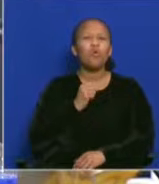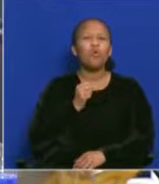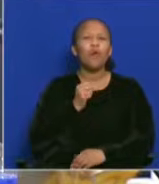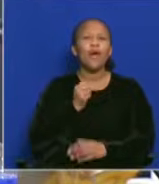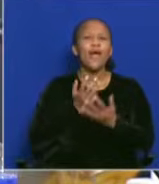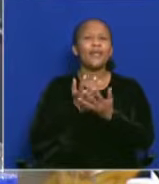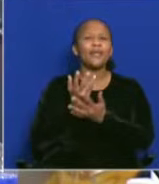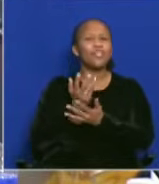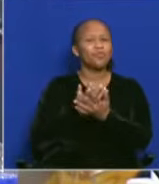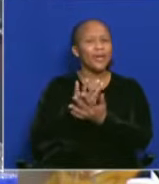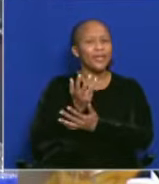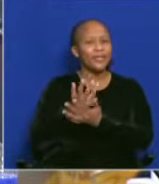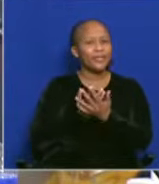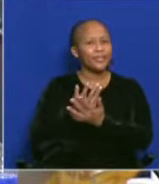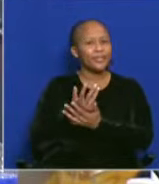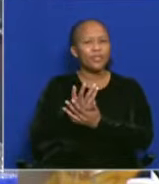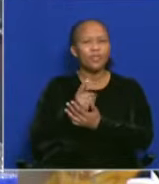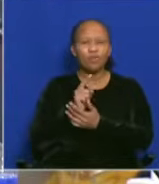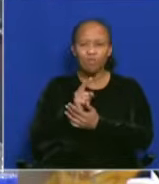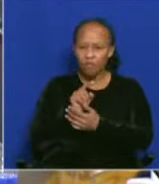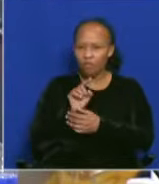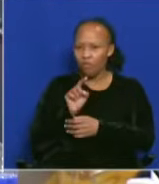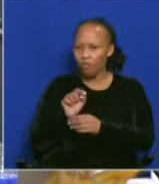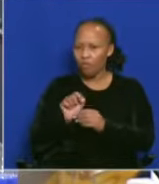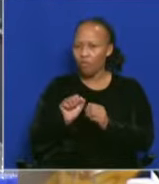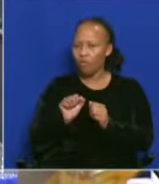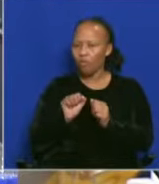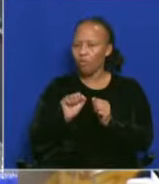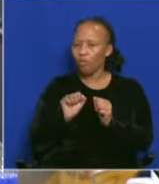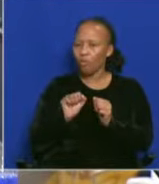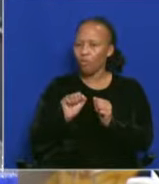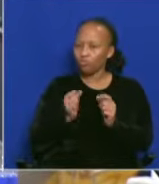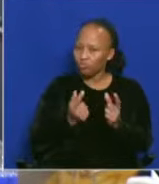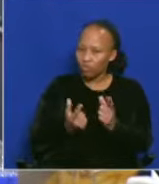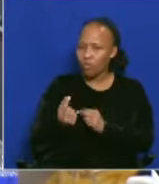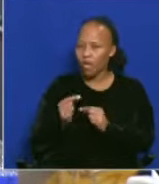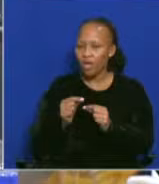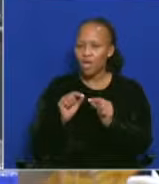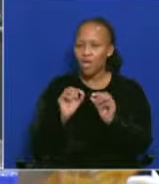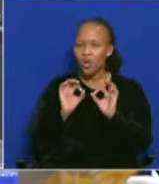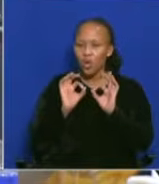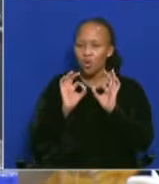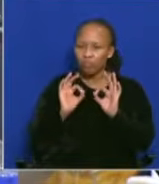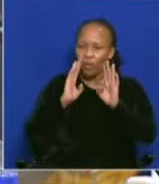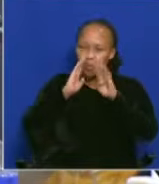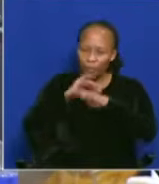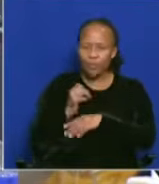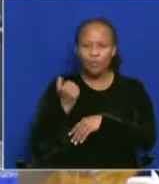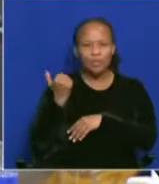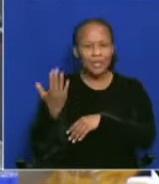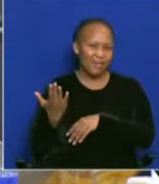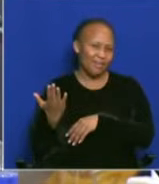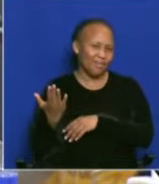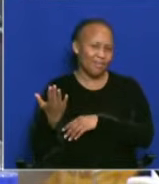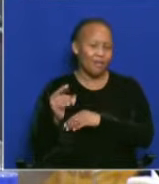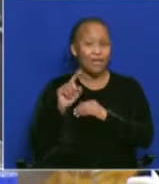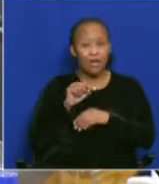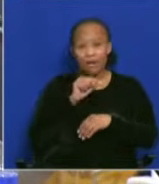corrupting and facilitating an improper tender. They fall under different headings. The first one I would like to deal with is